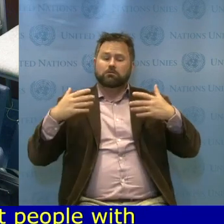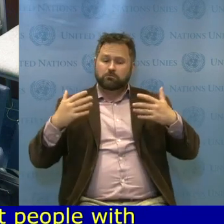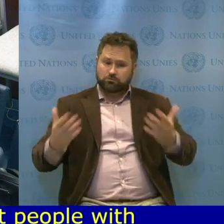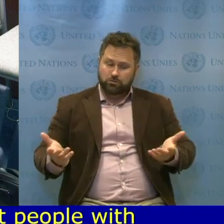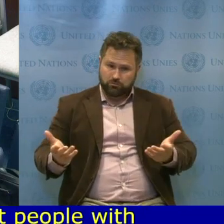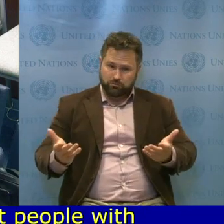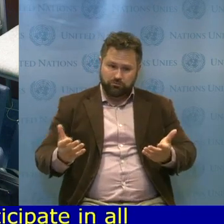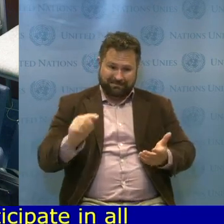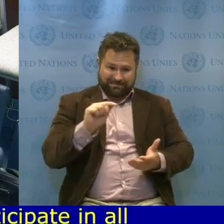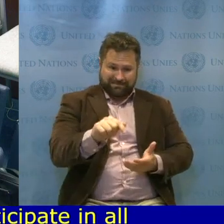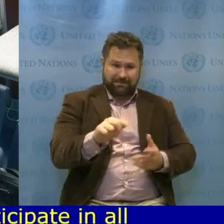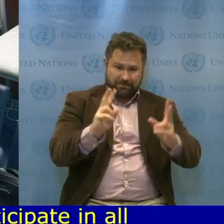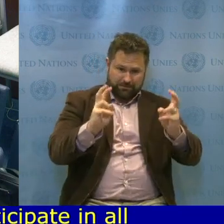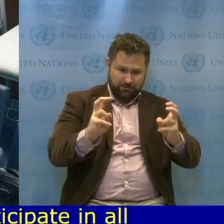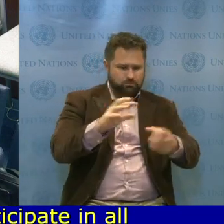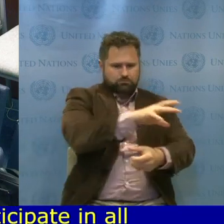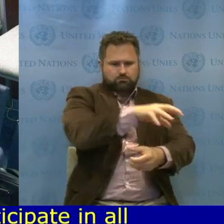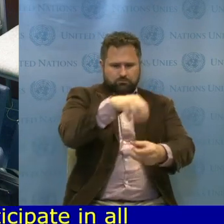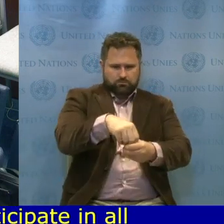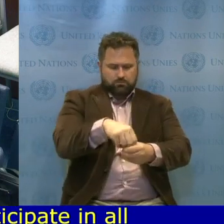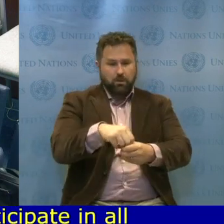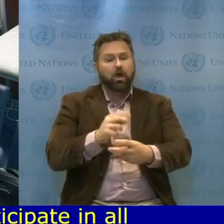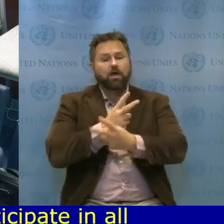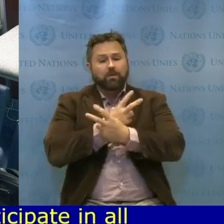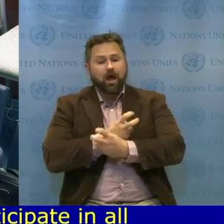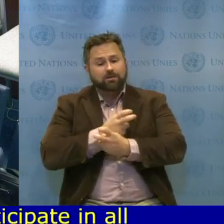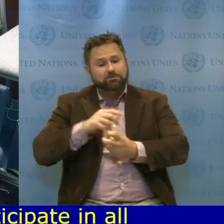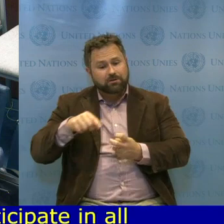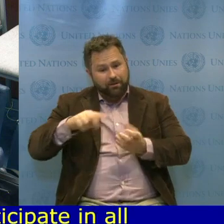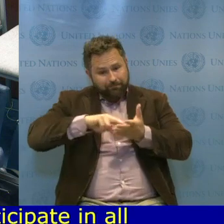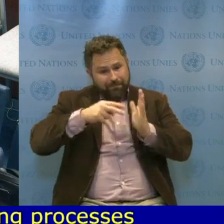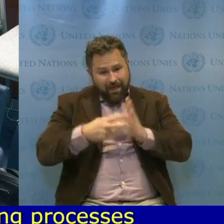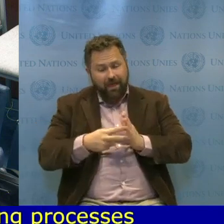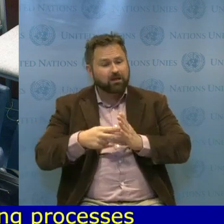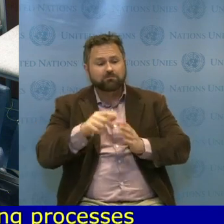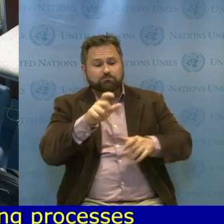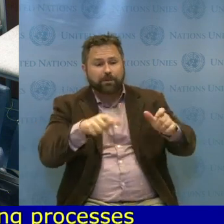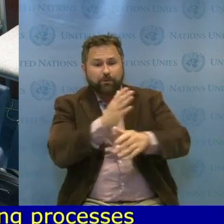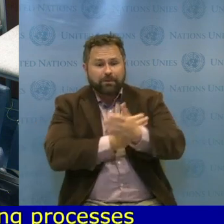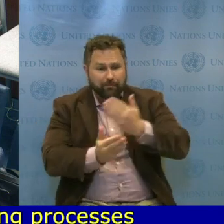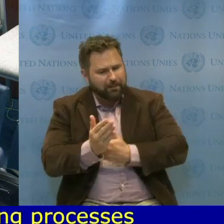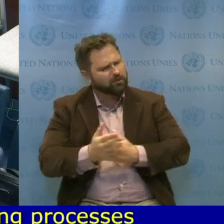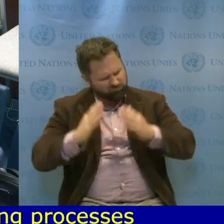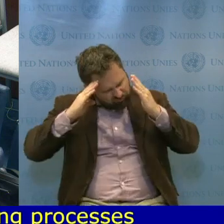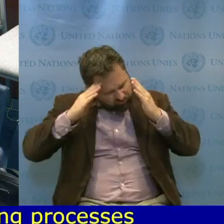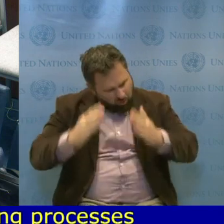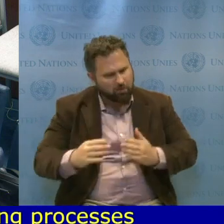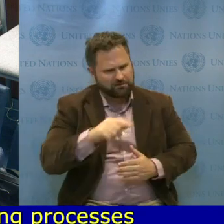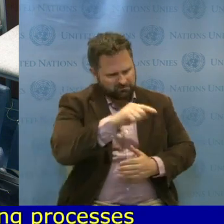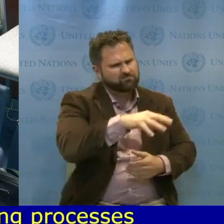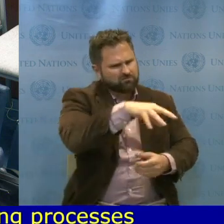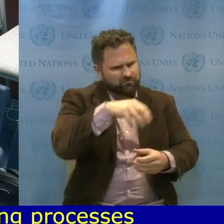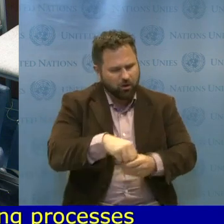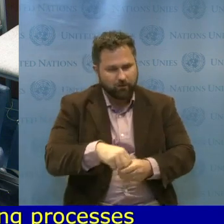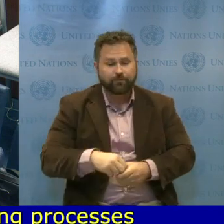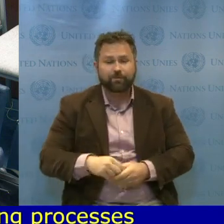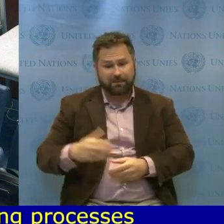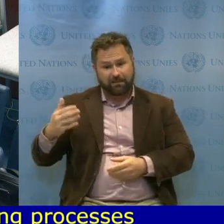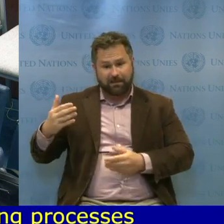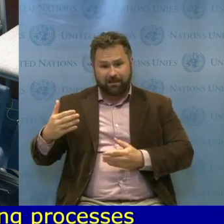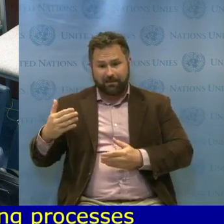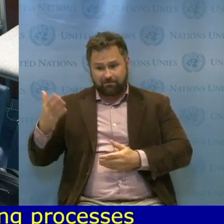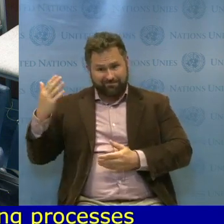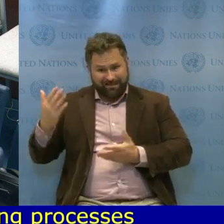participation is a central aspect of the Austrian National Action Plan on Disability. As the current National Action Plan is set to expire next